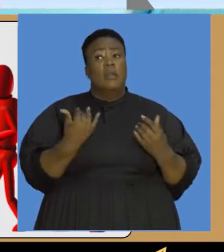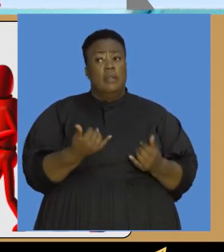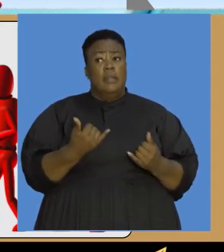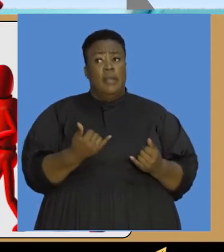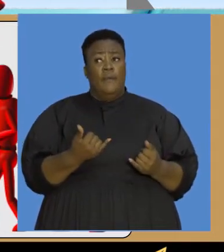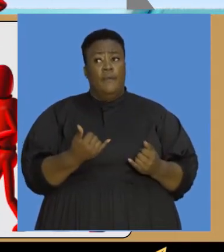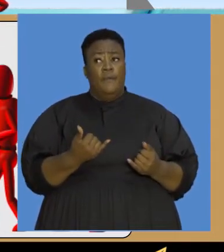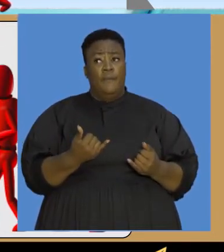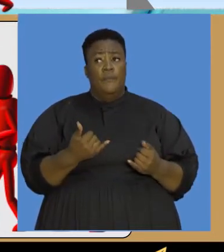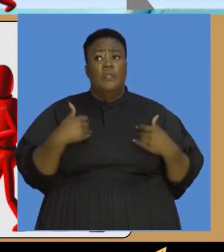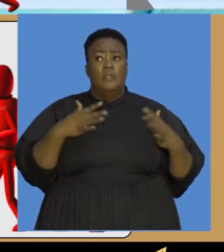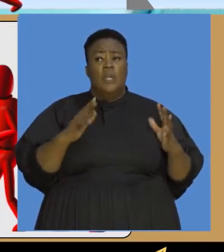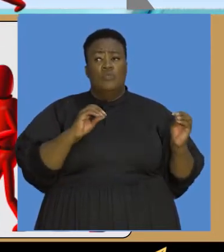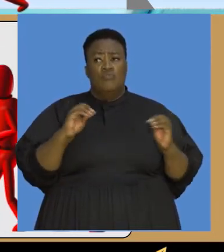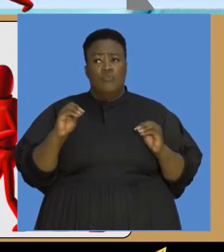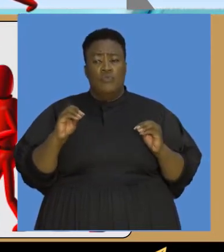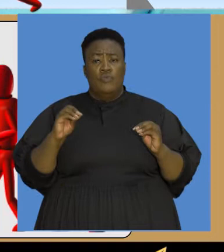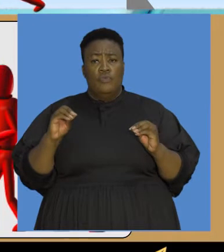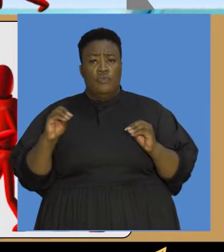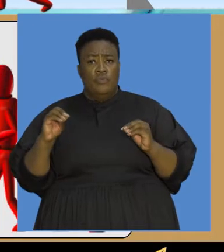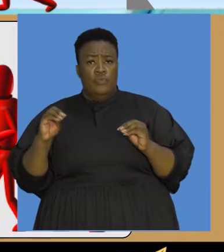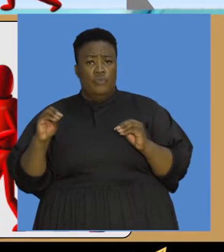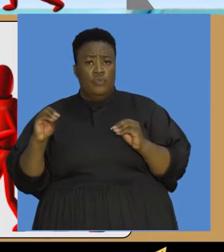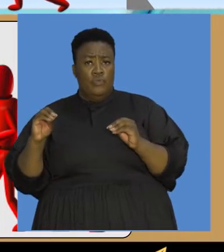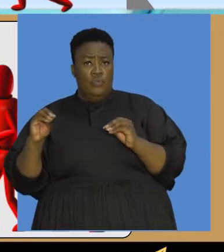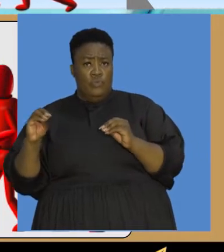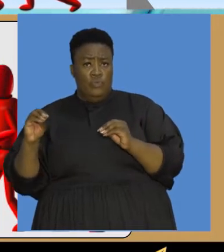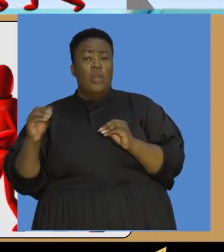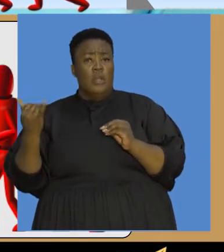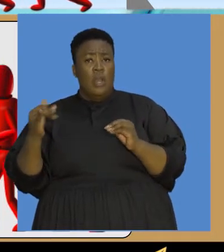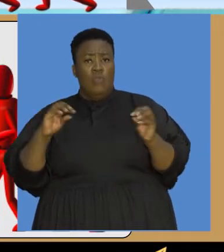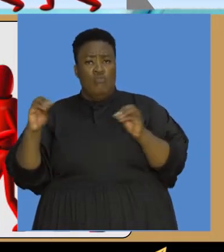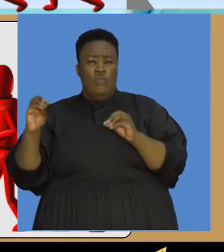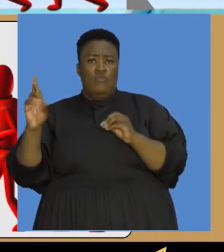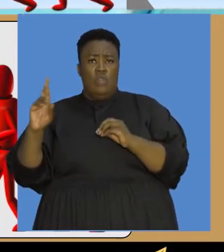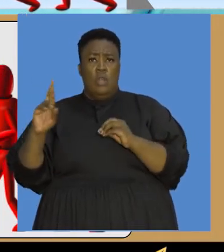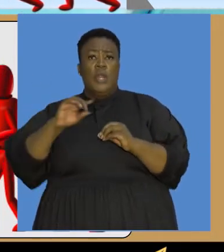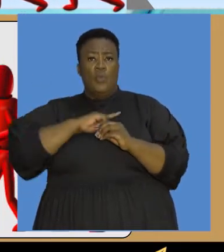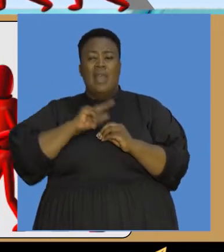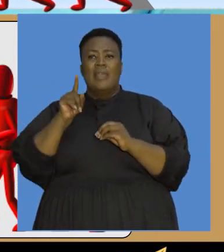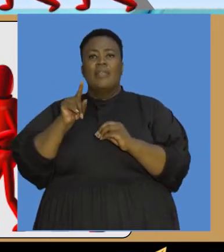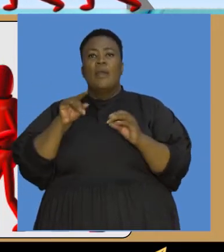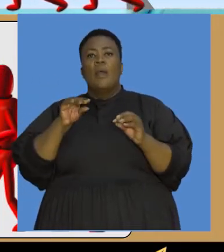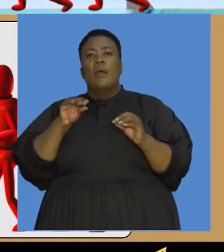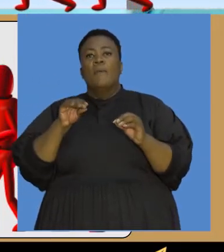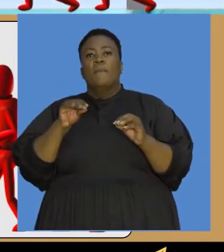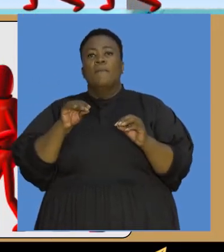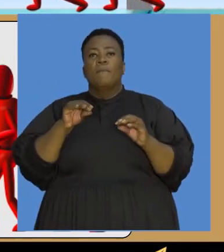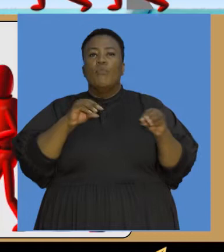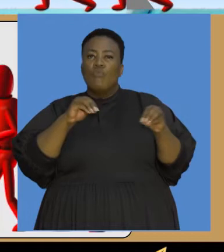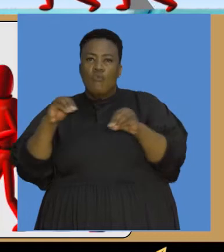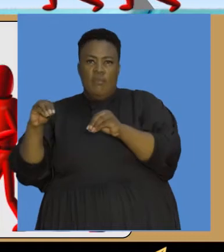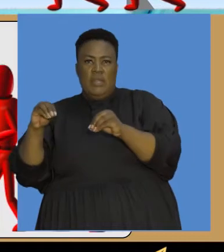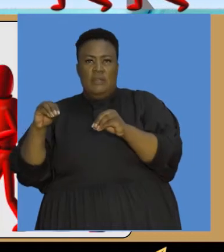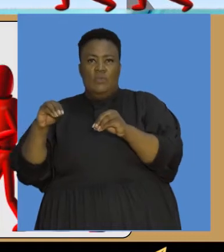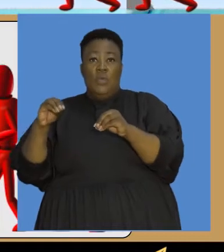now starts to move a little bit, and I add one there. Now it's going to go to the right, because that's the motion it was in when I